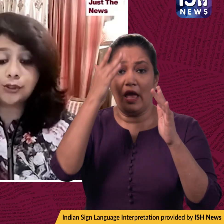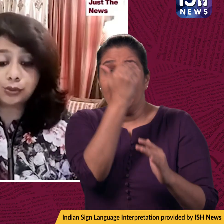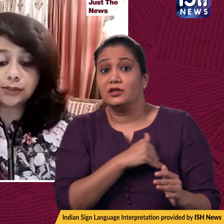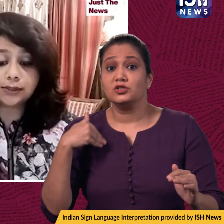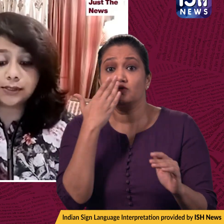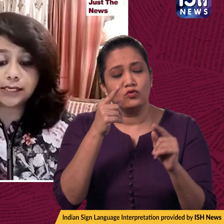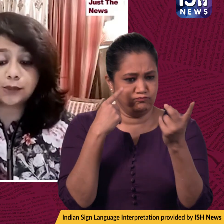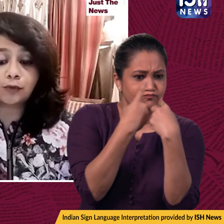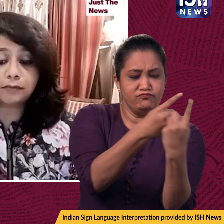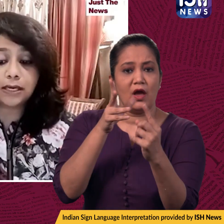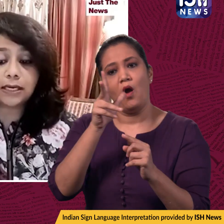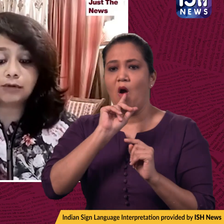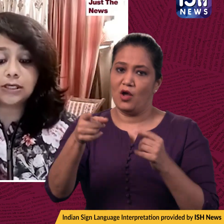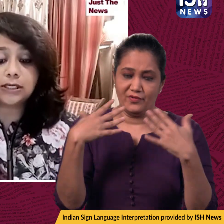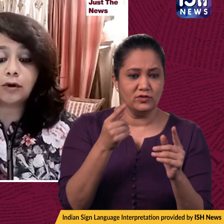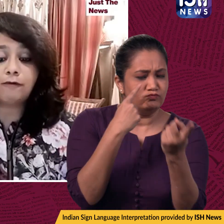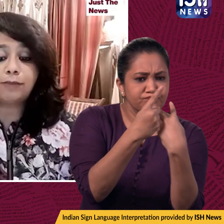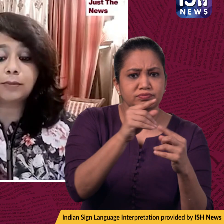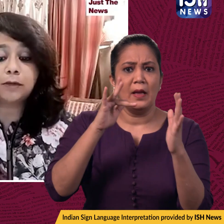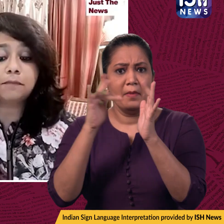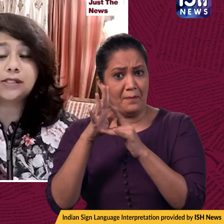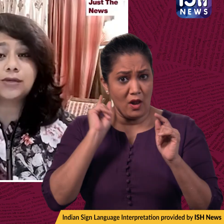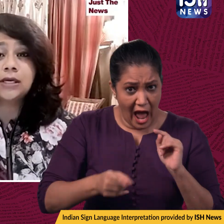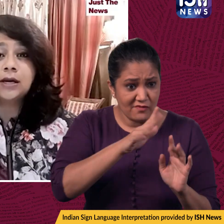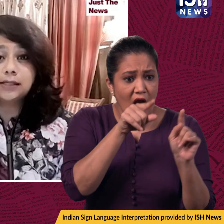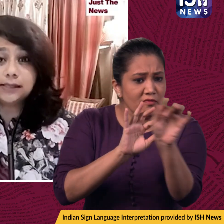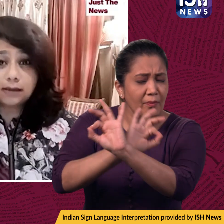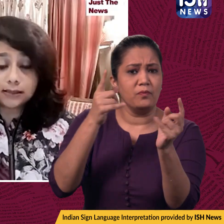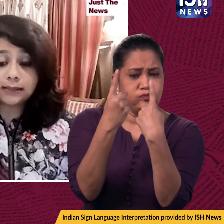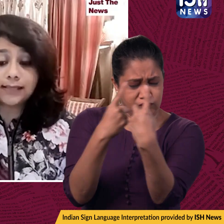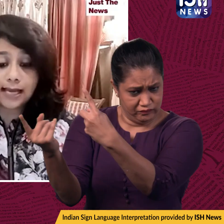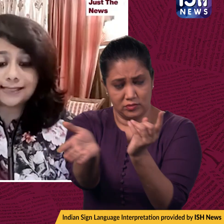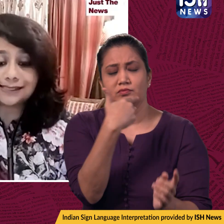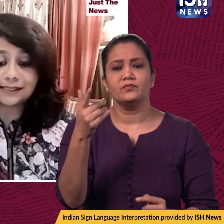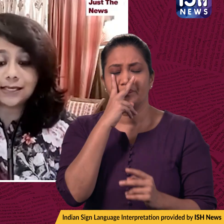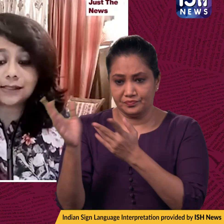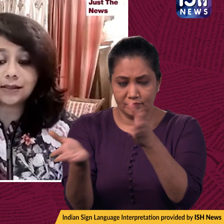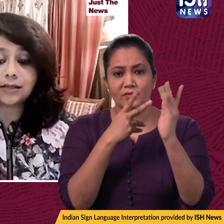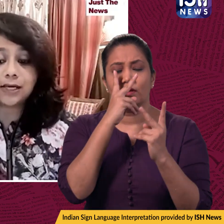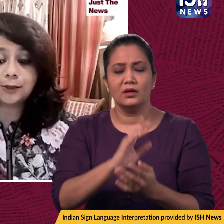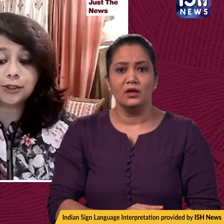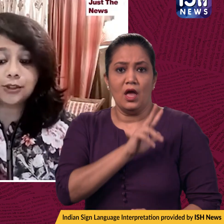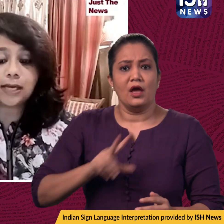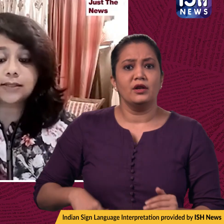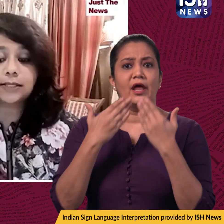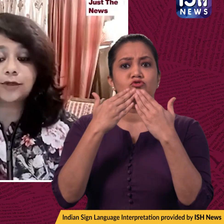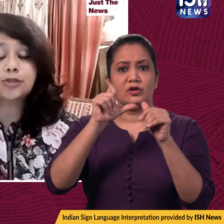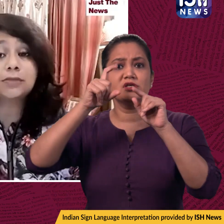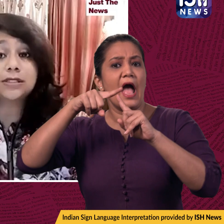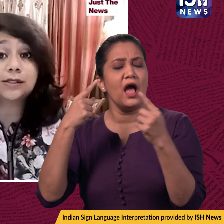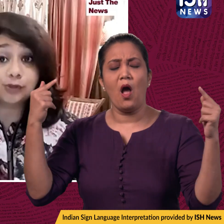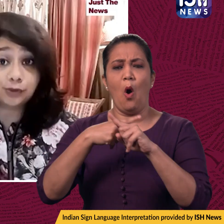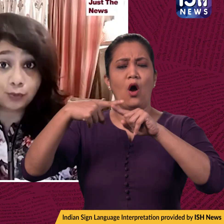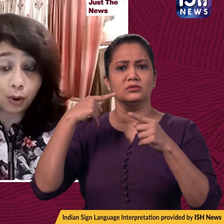Christian schools in the state over making reading of Bible compulsory, asserting that it is against the Karnataka Education Act. The